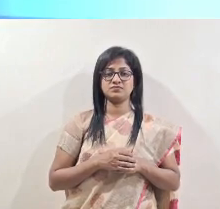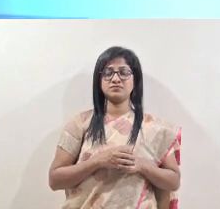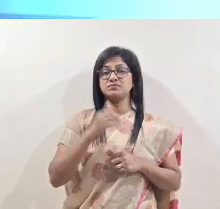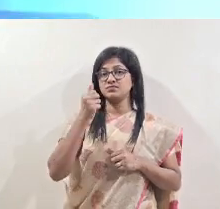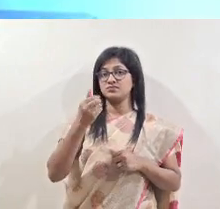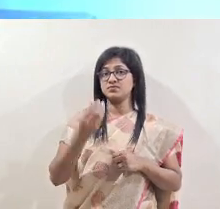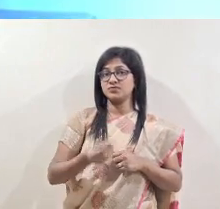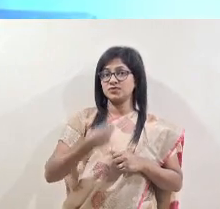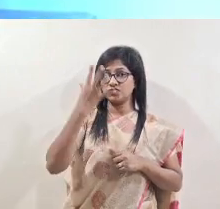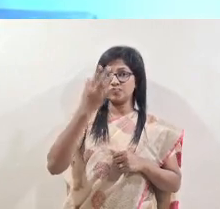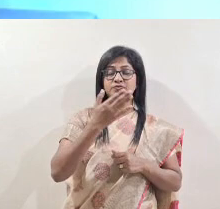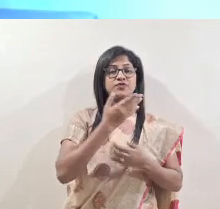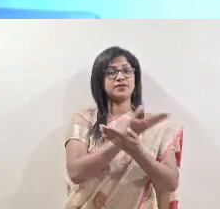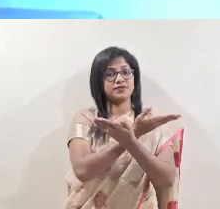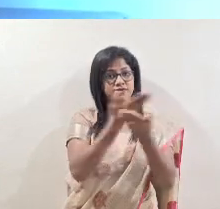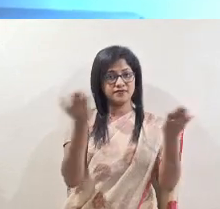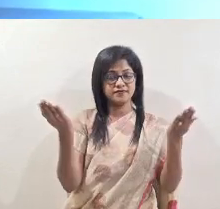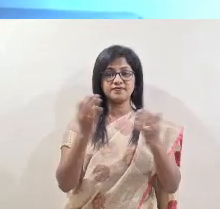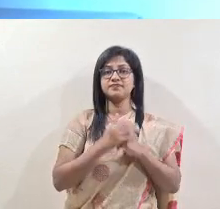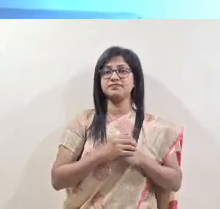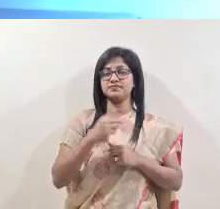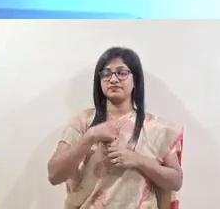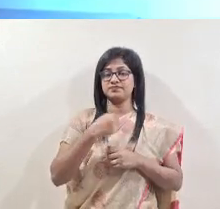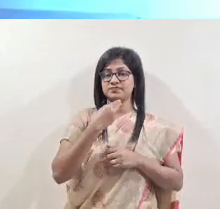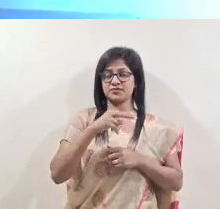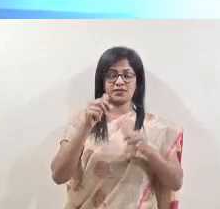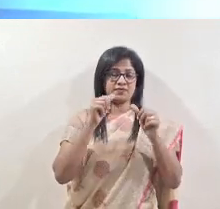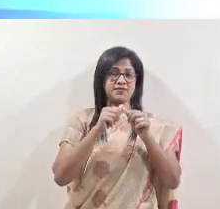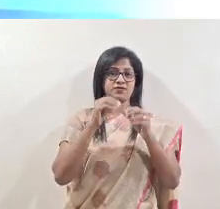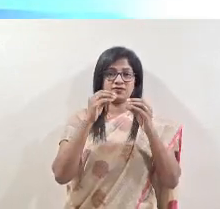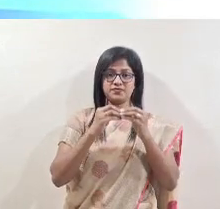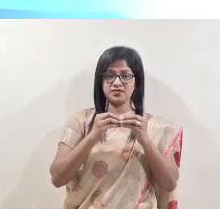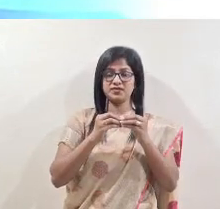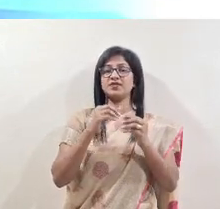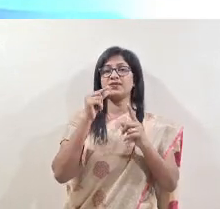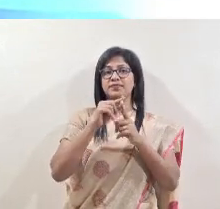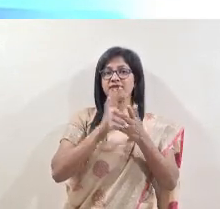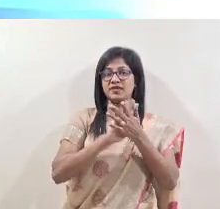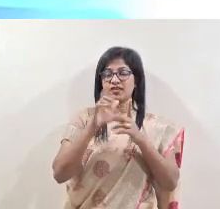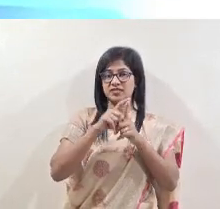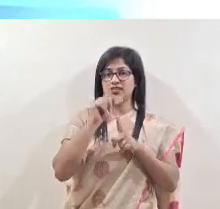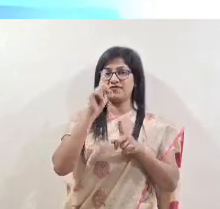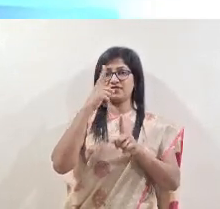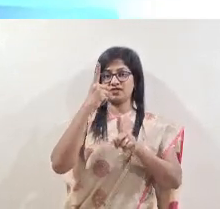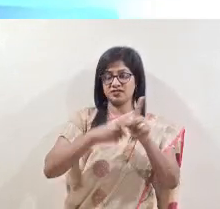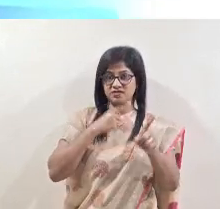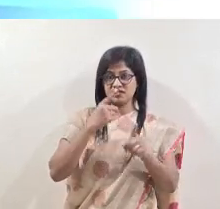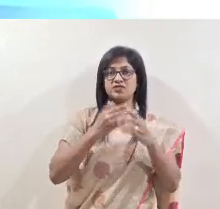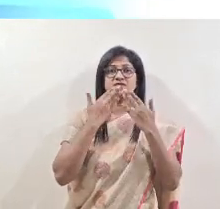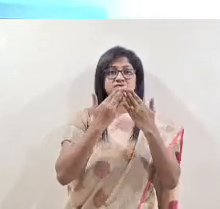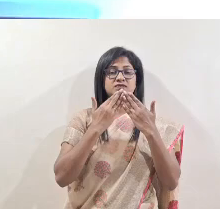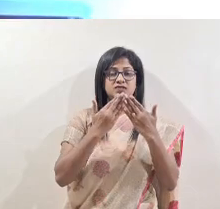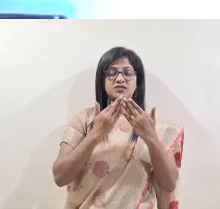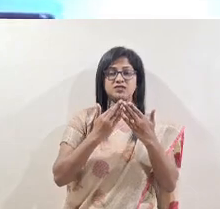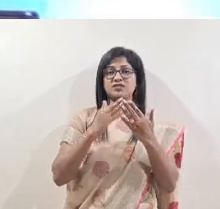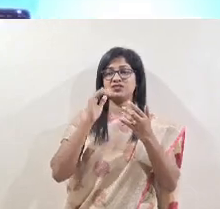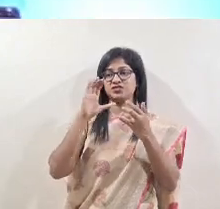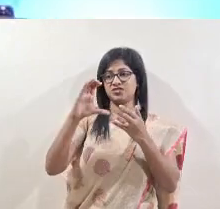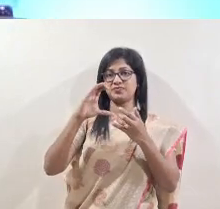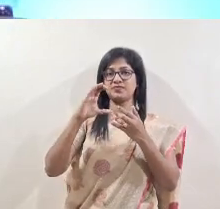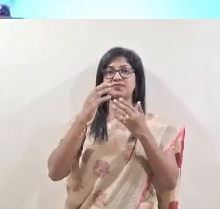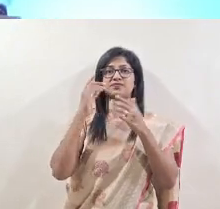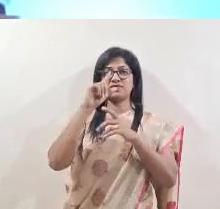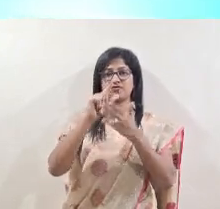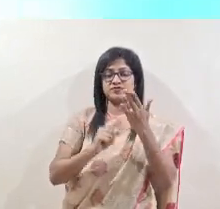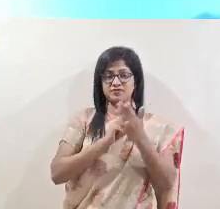Good morning, one and all. My name is Anuj Bhardwaj. I am PhD first year scholar at Shivnadi University, and I'm here to discuss